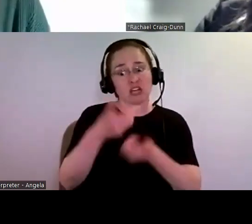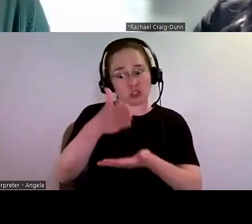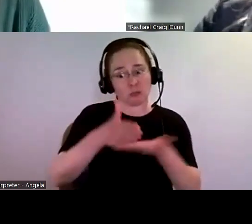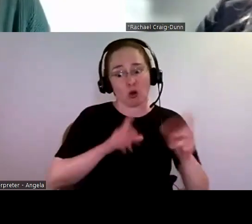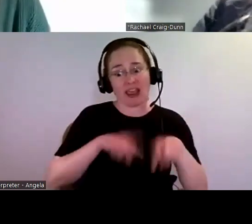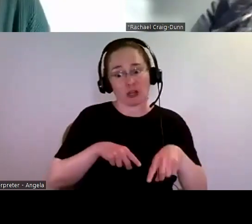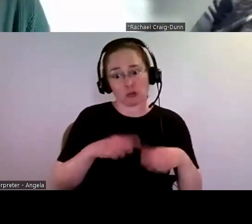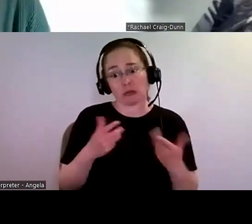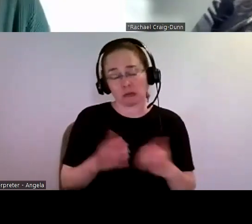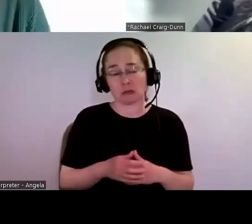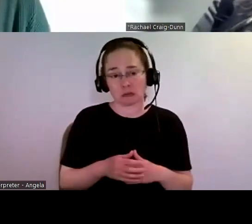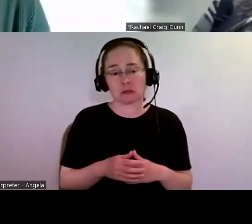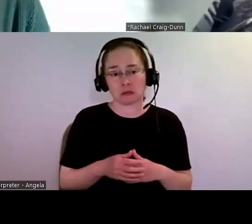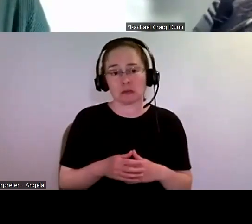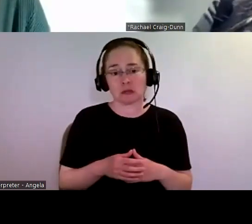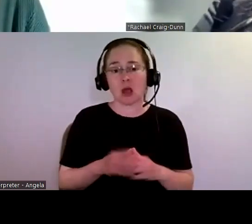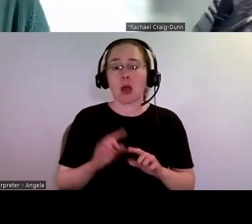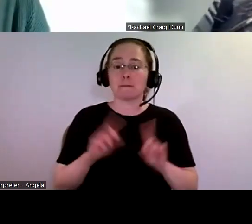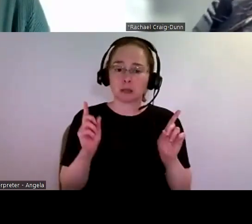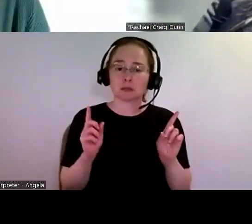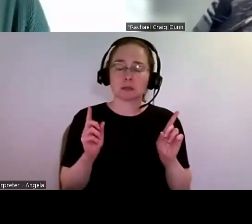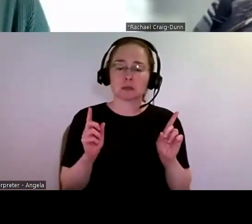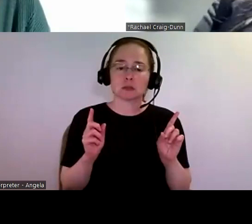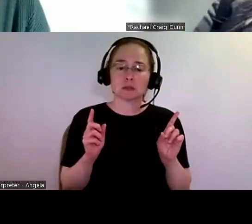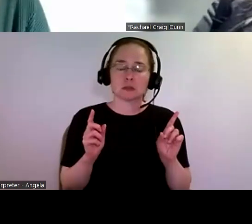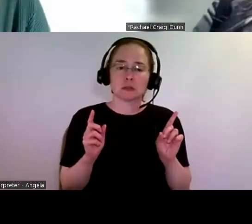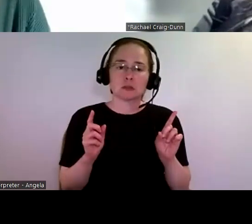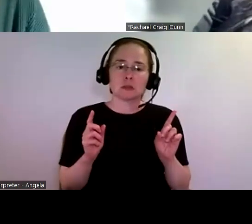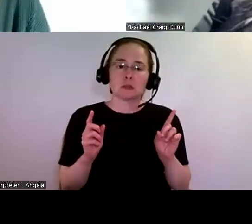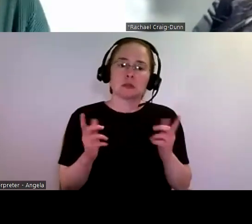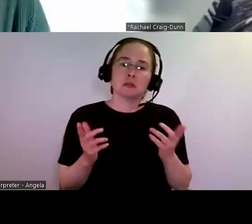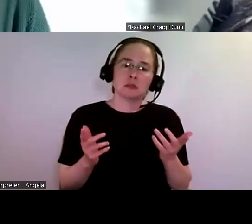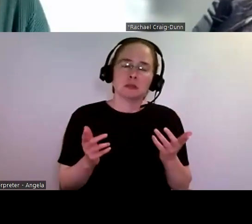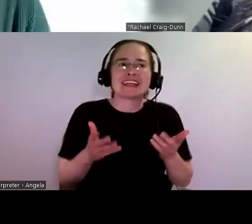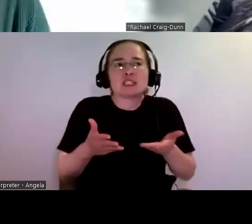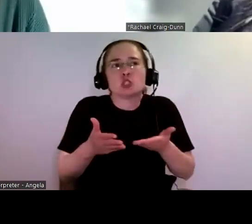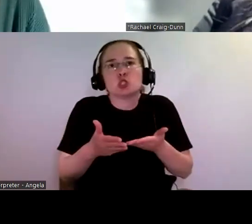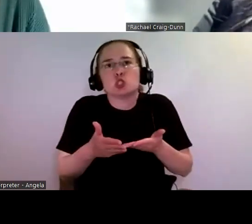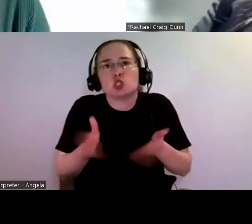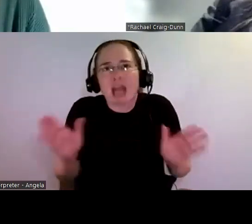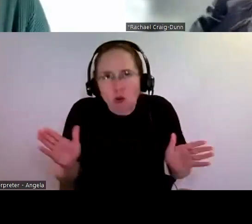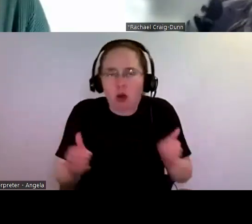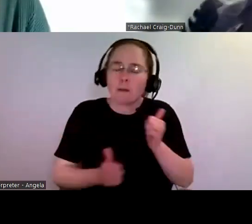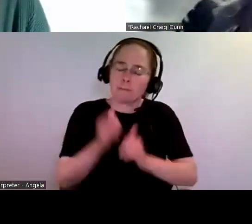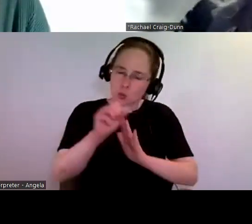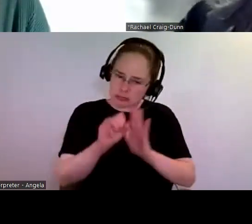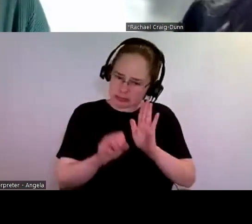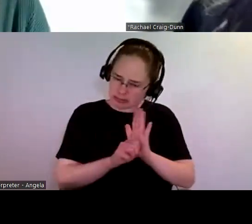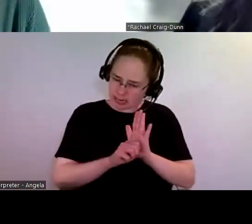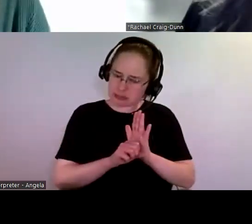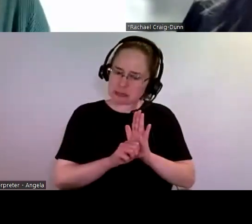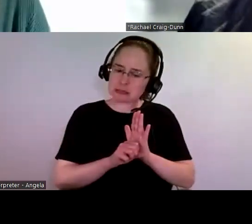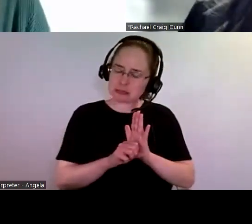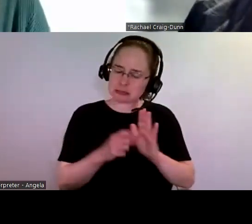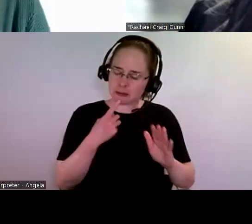answering this, but I would break it down into, in general, most states are this way. There's